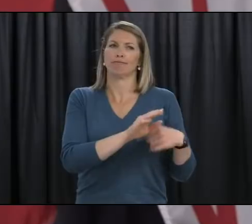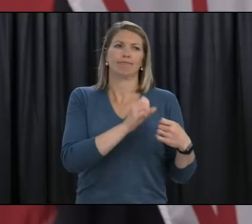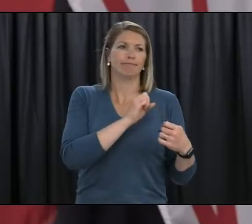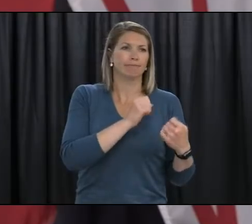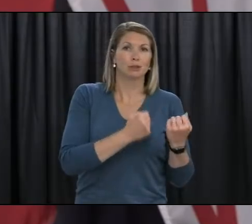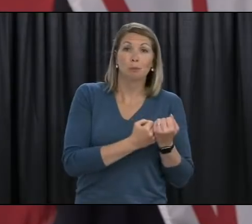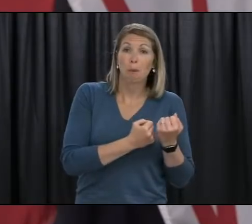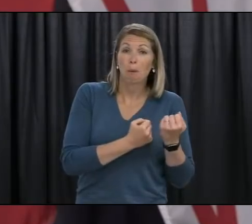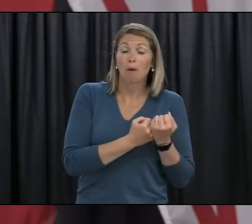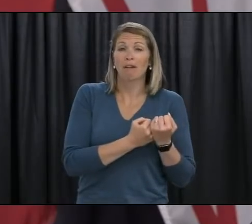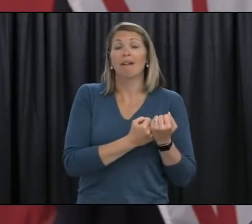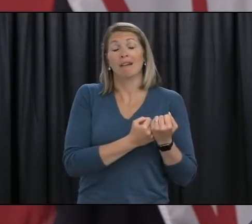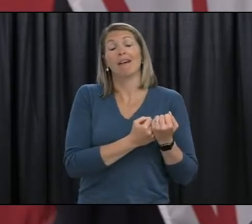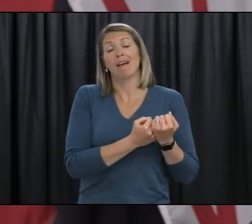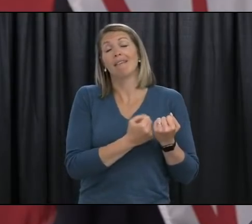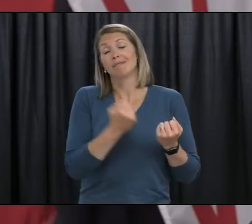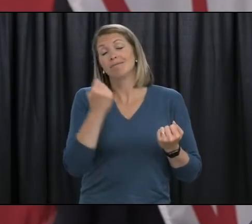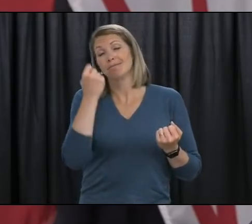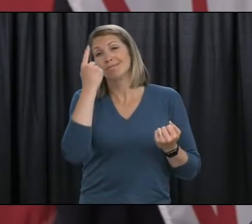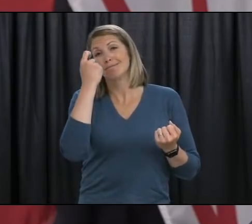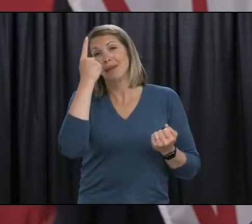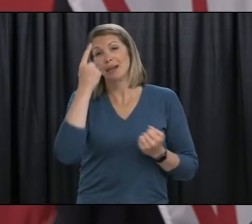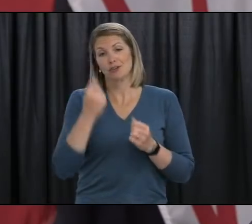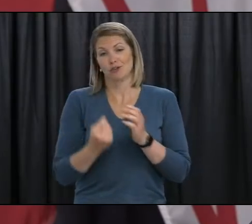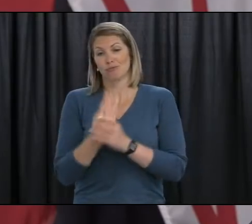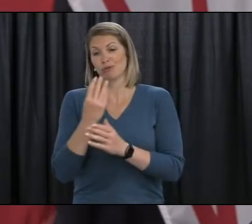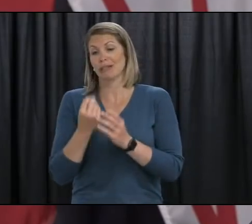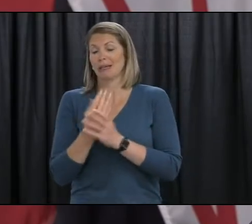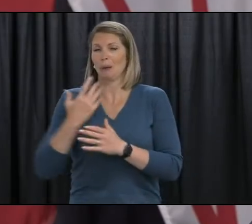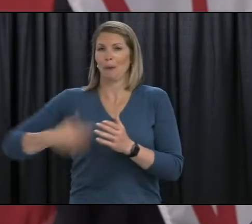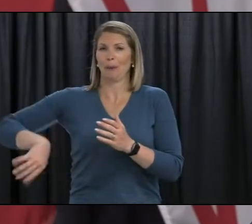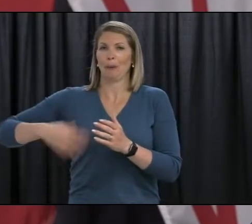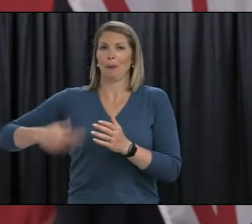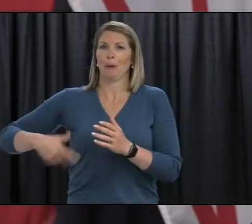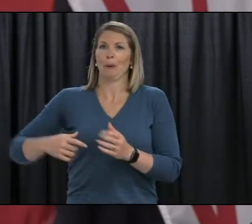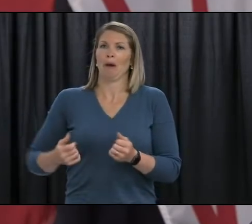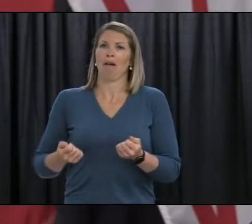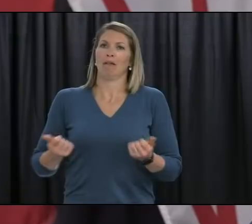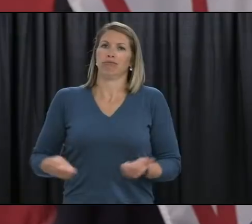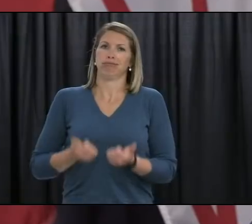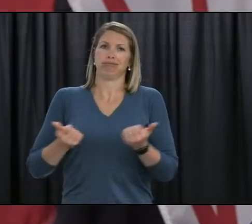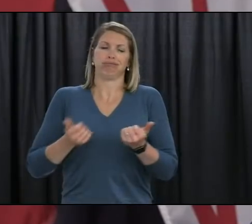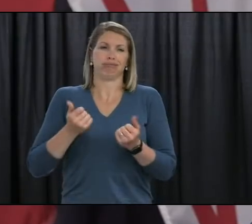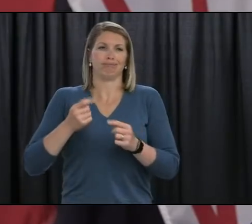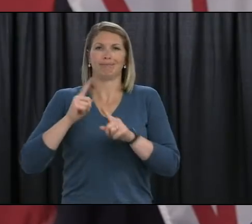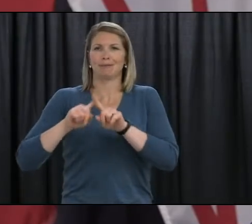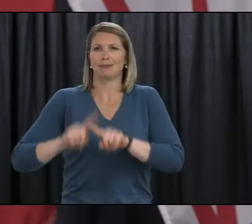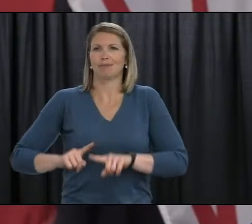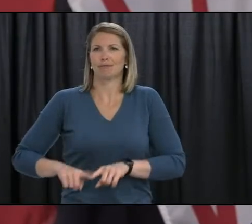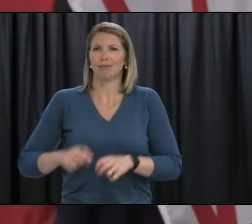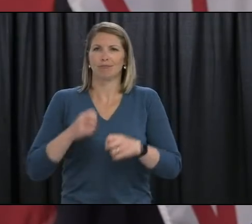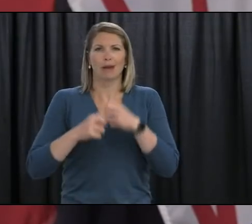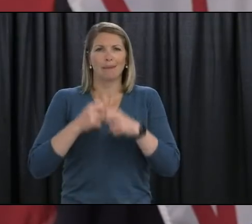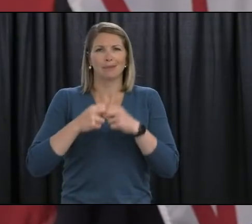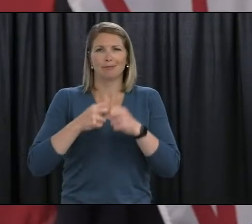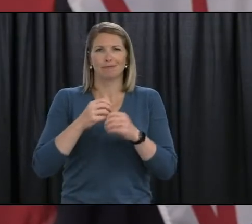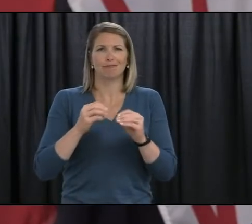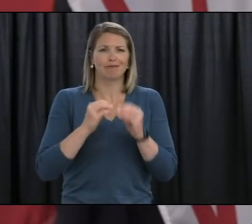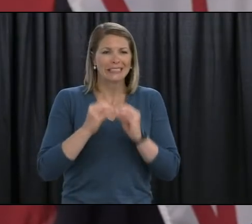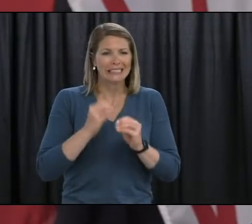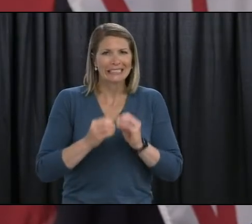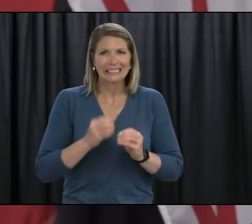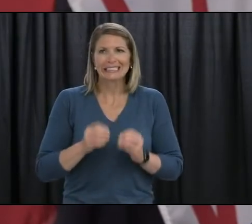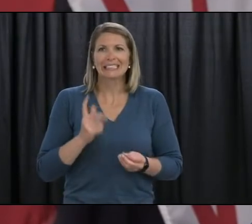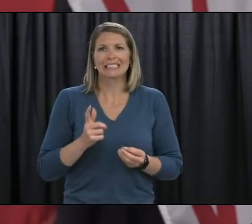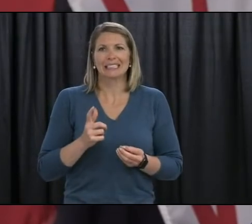that. There's no question, especially in the springtime. There's a lot of priorities and a lot of pressure put on many of our towns and our cities to get